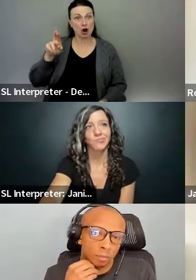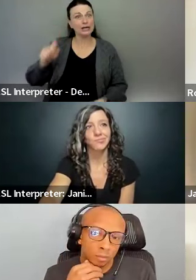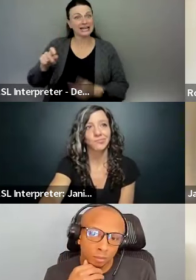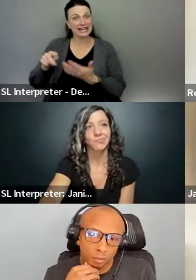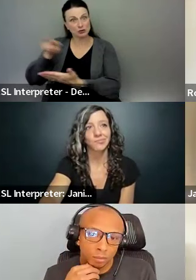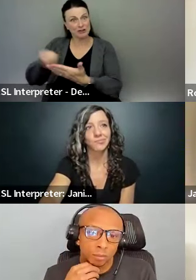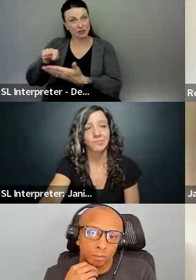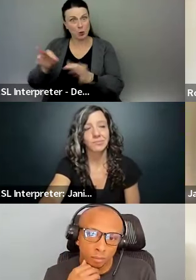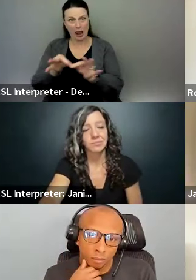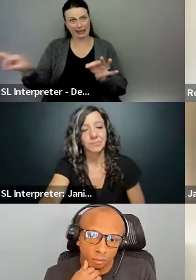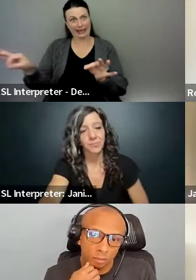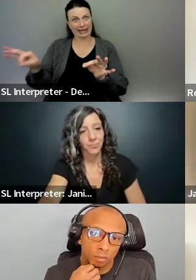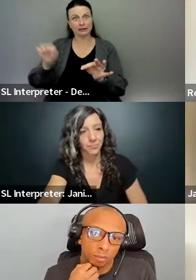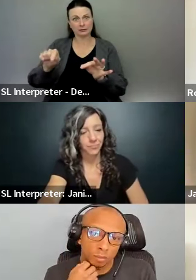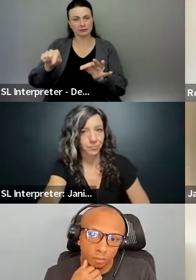linked